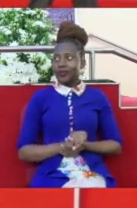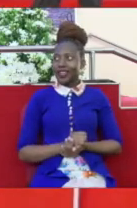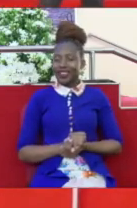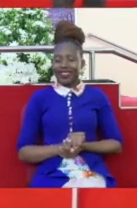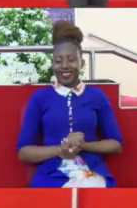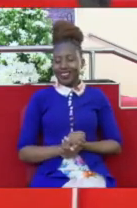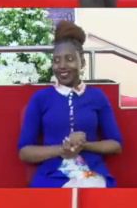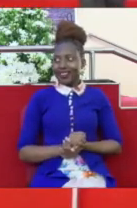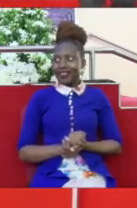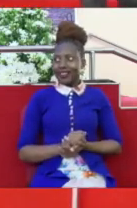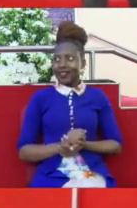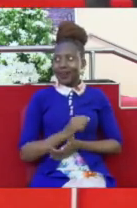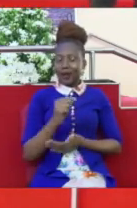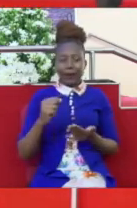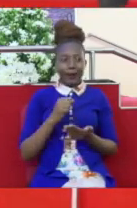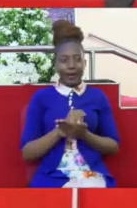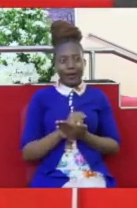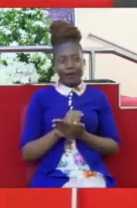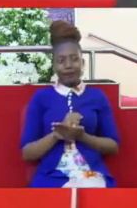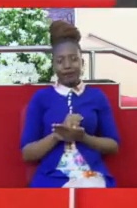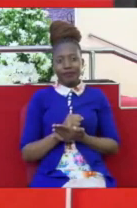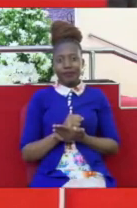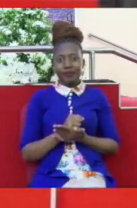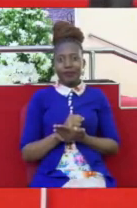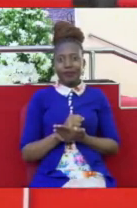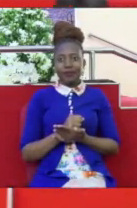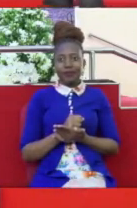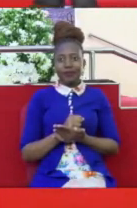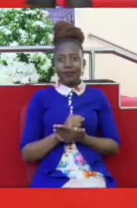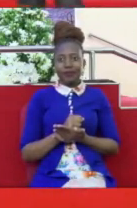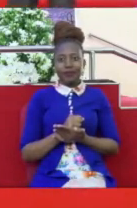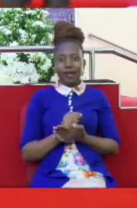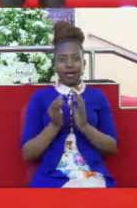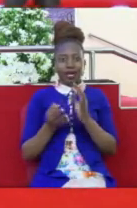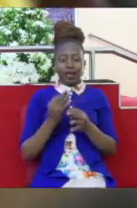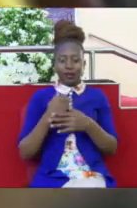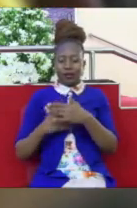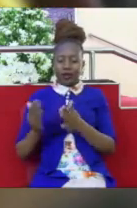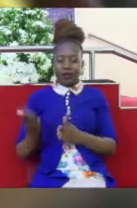wouldn't. Amen. Look, if your neighbor's not saying amen, there's a problem.